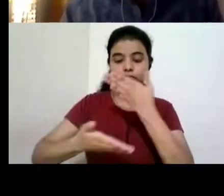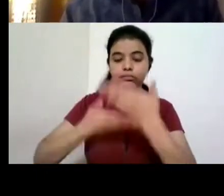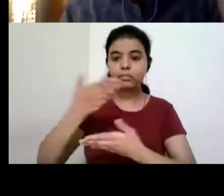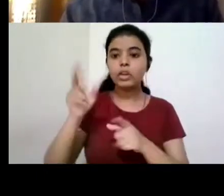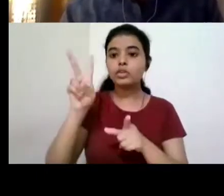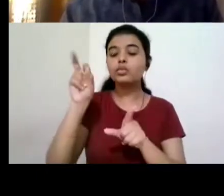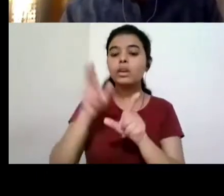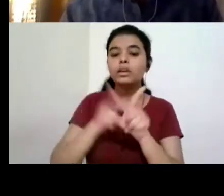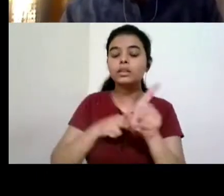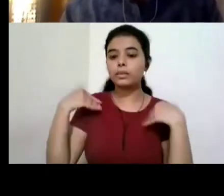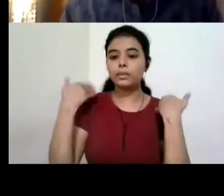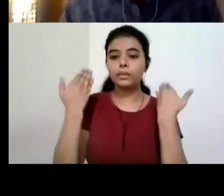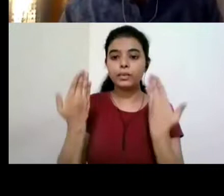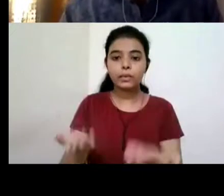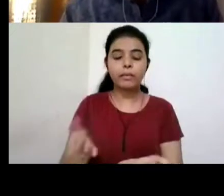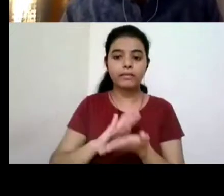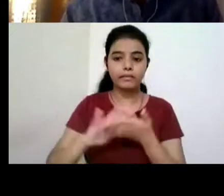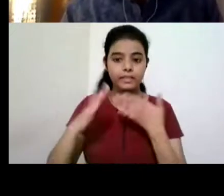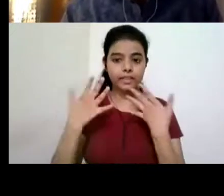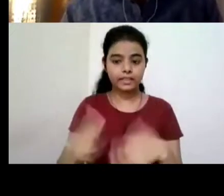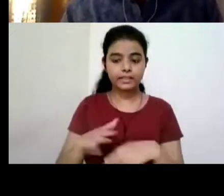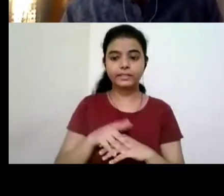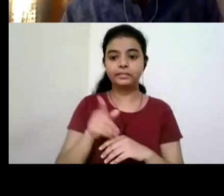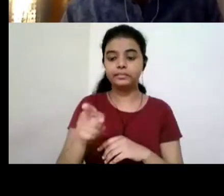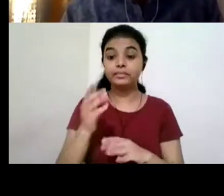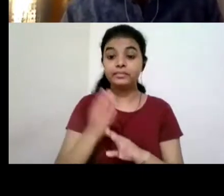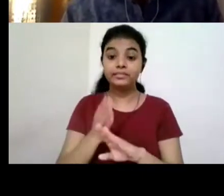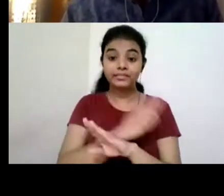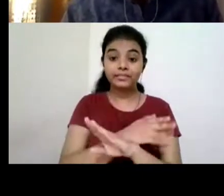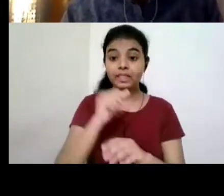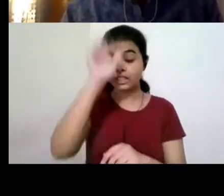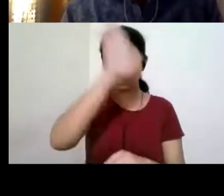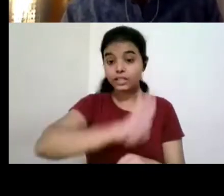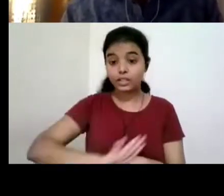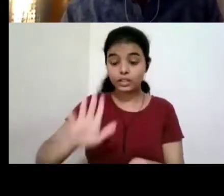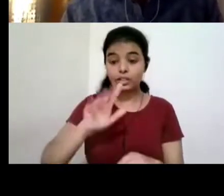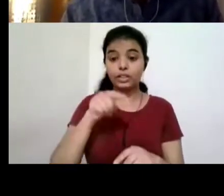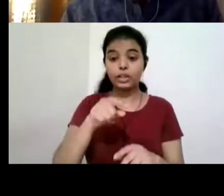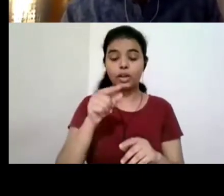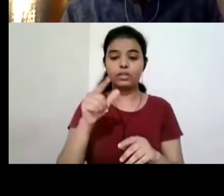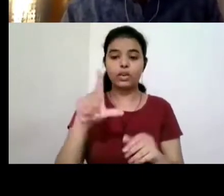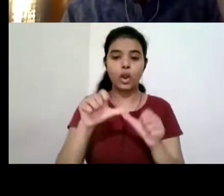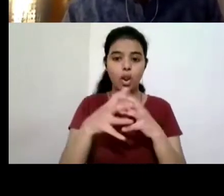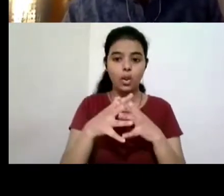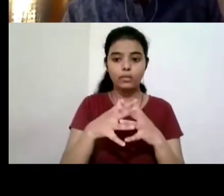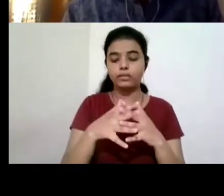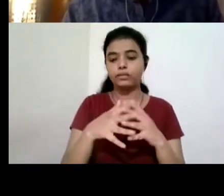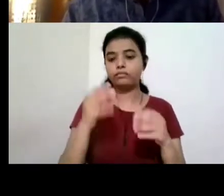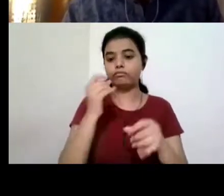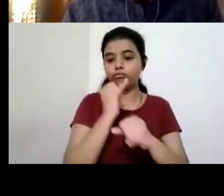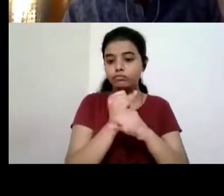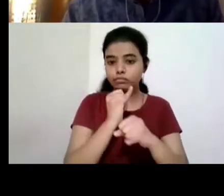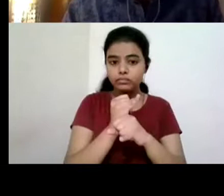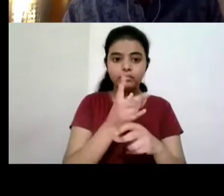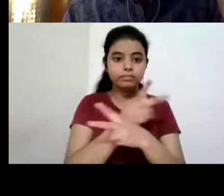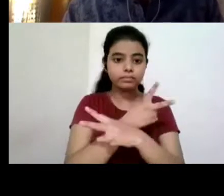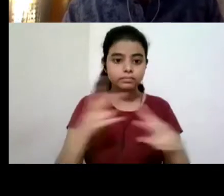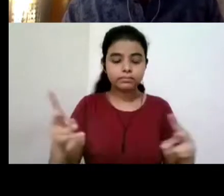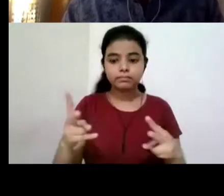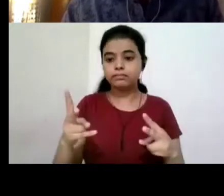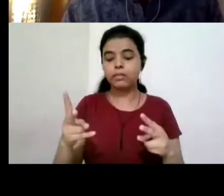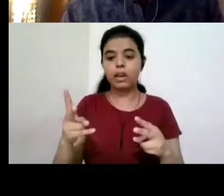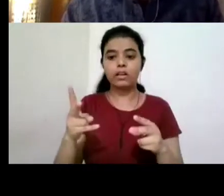years. Prior to that, she has taught at the Indian Law Institute. She has been part of numerous law reform